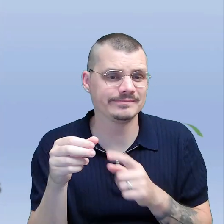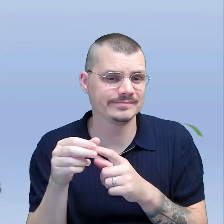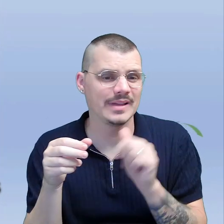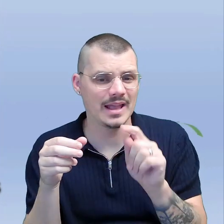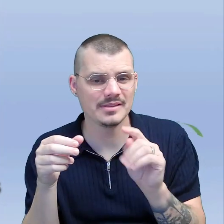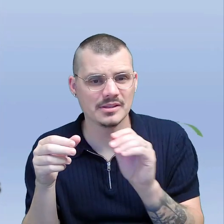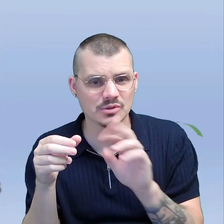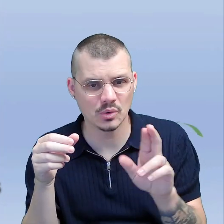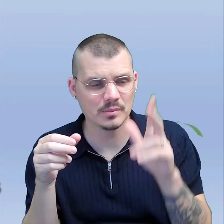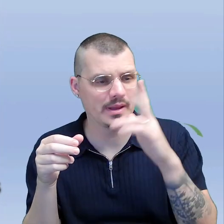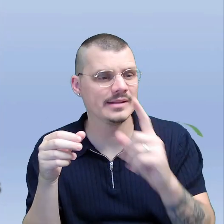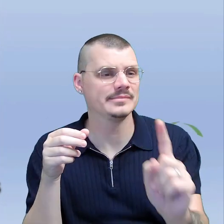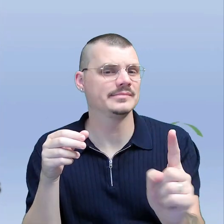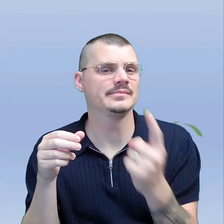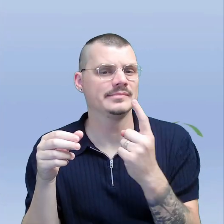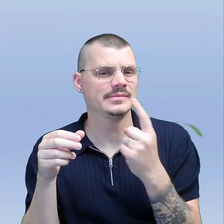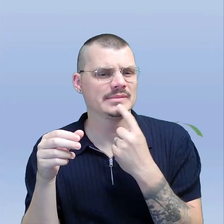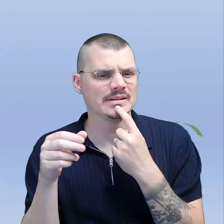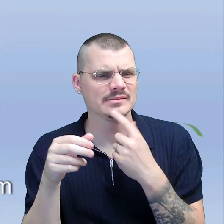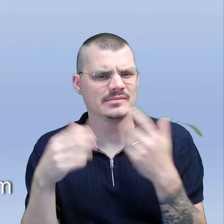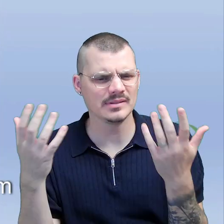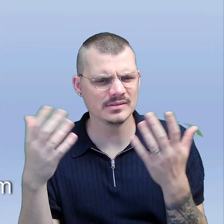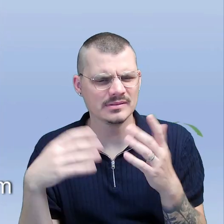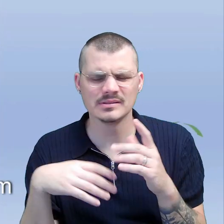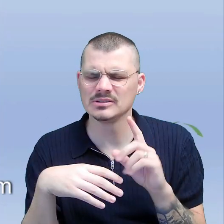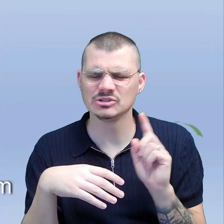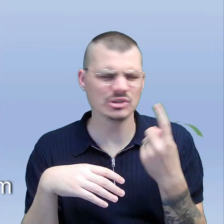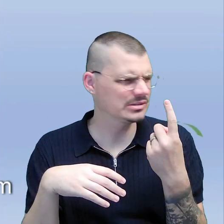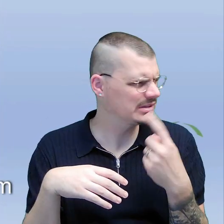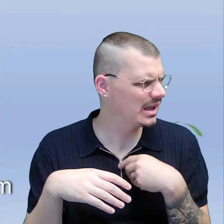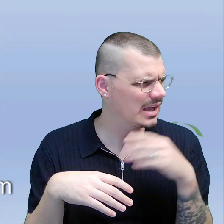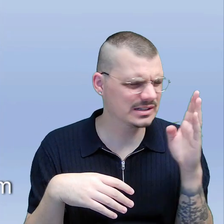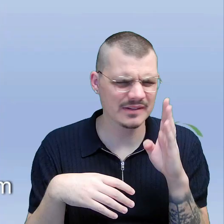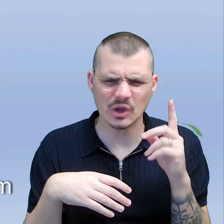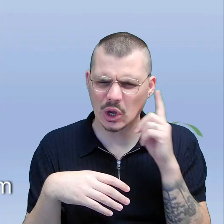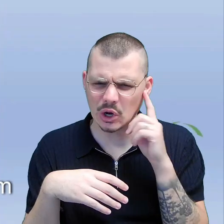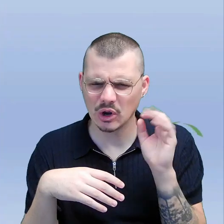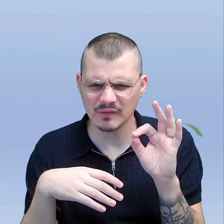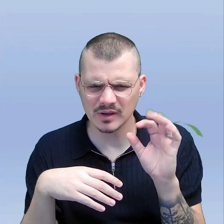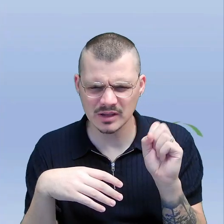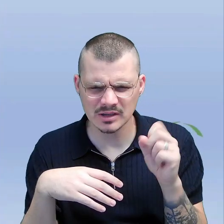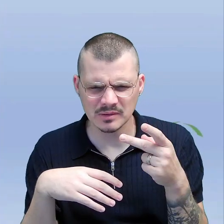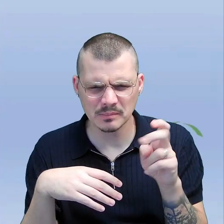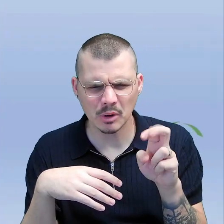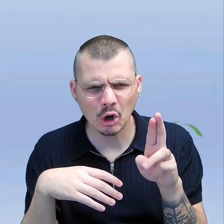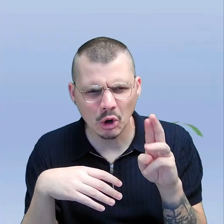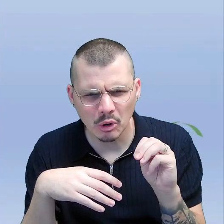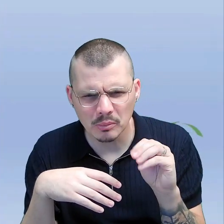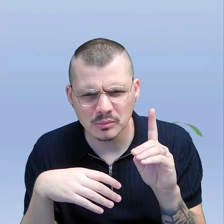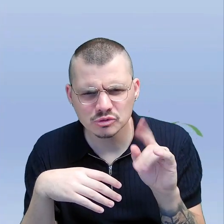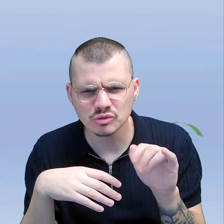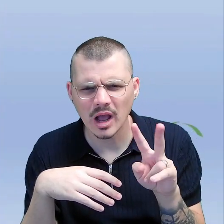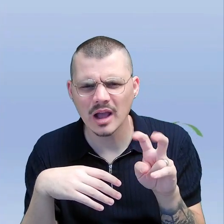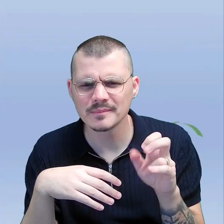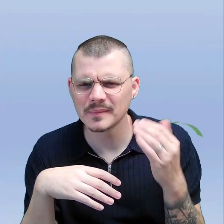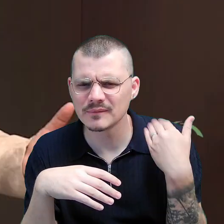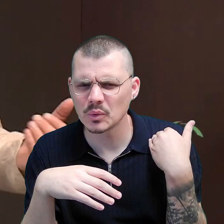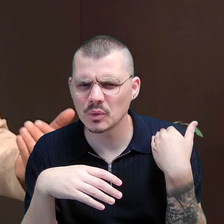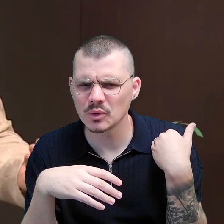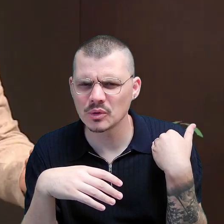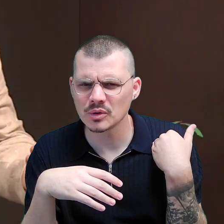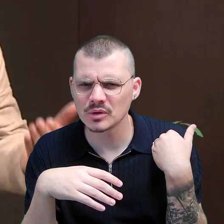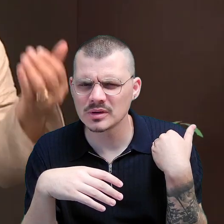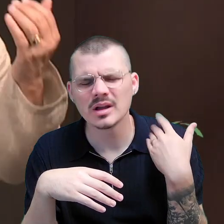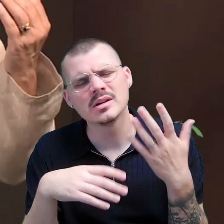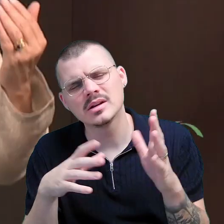door, and the guy answering the door says, "It's just that I've never heard of a sperm drive before." Actually, it kind